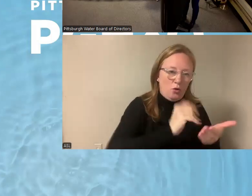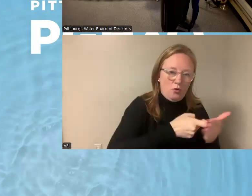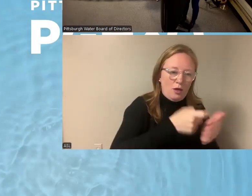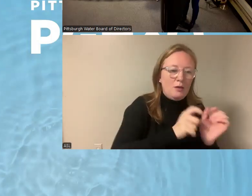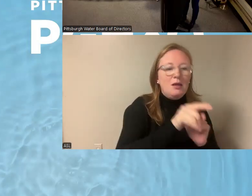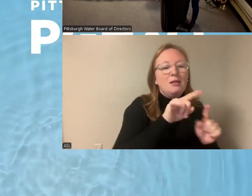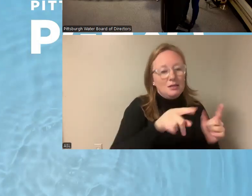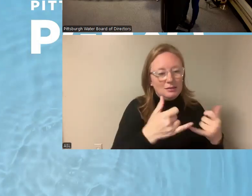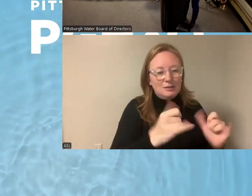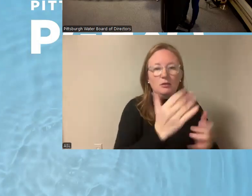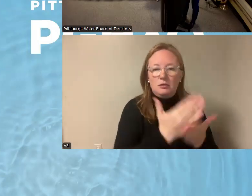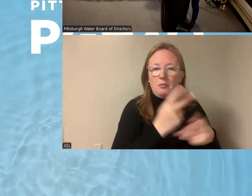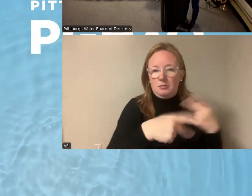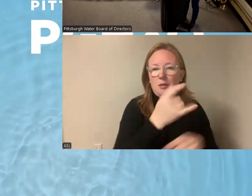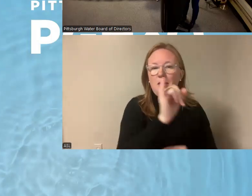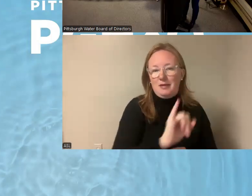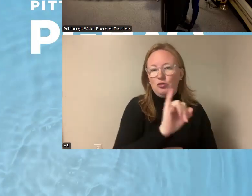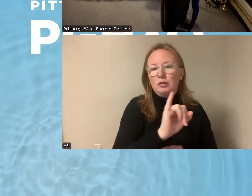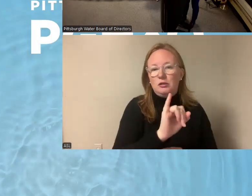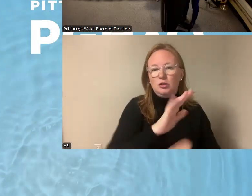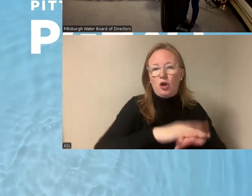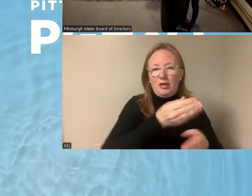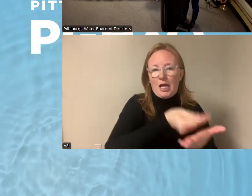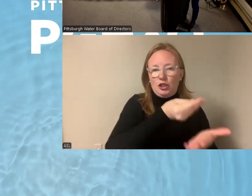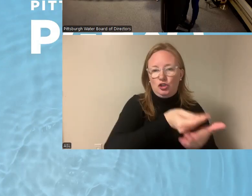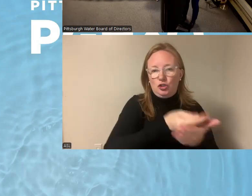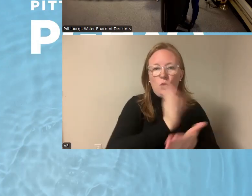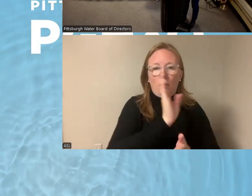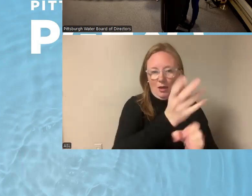get some type of interest on our cash.